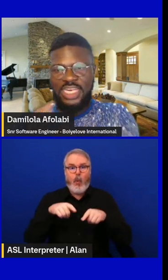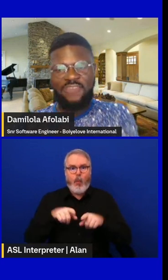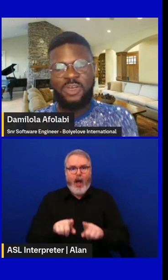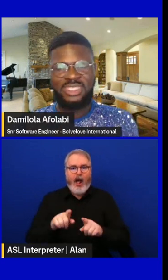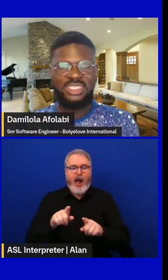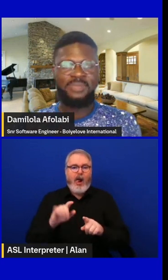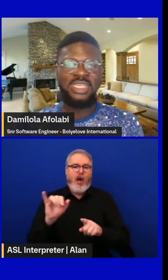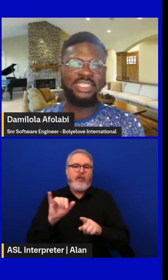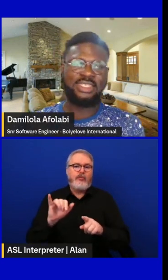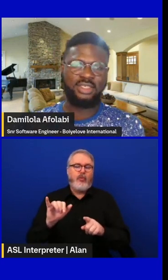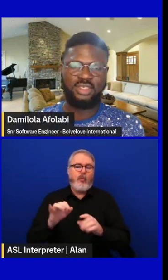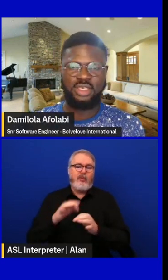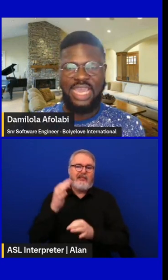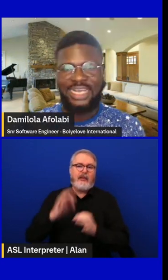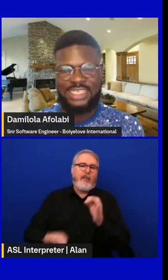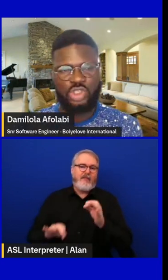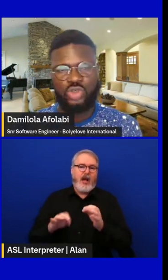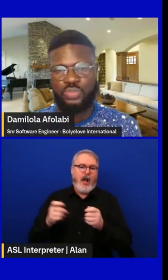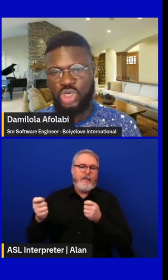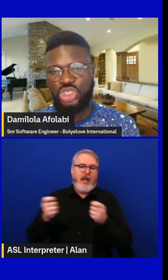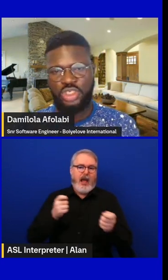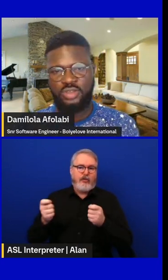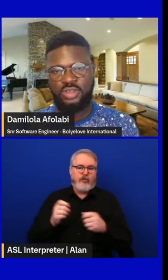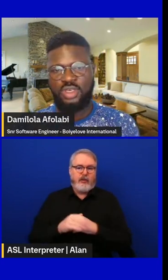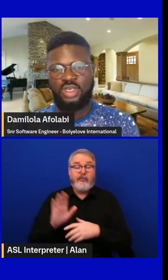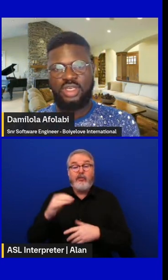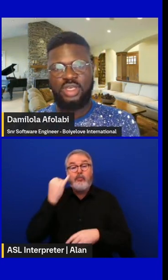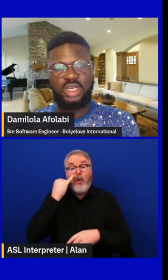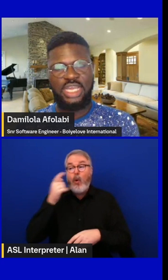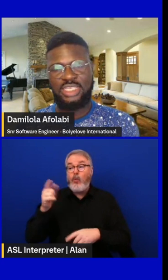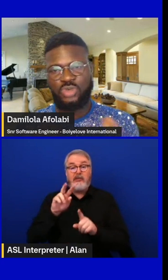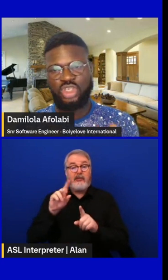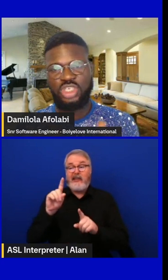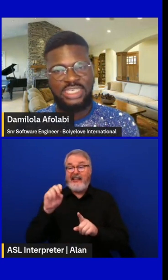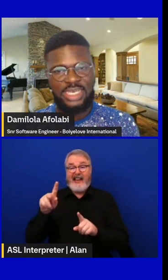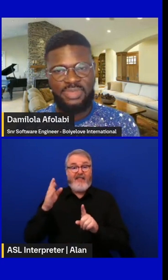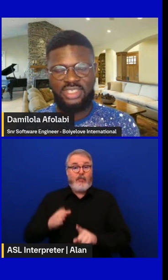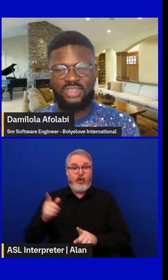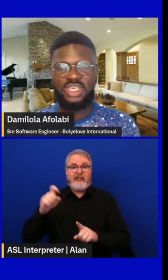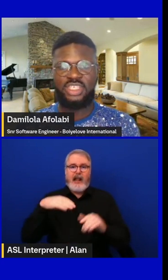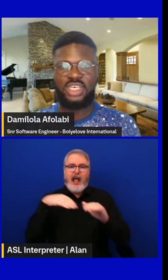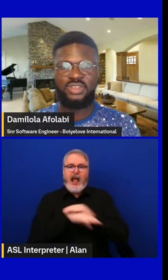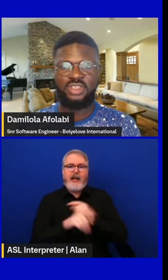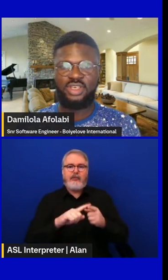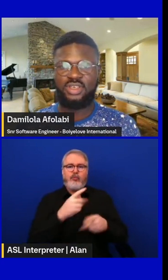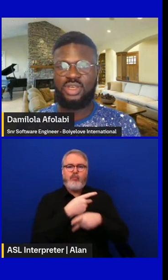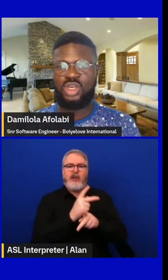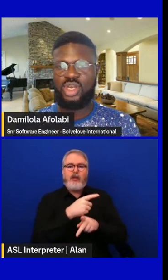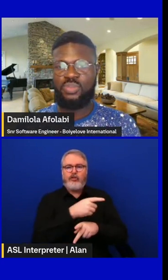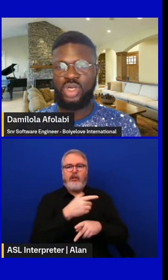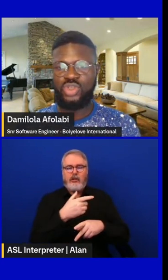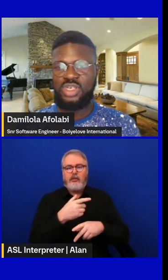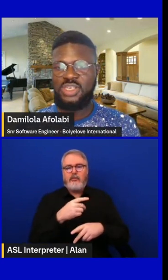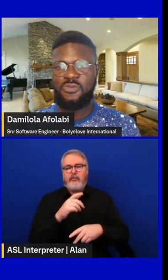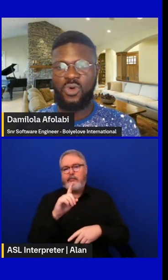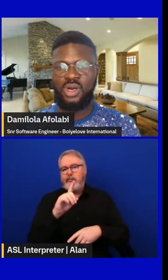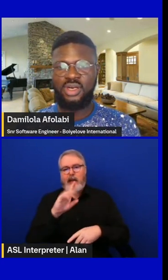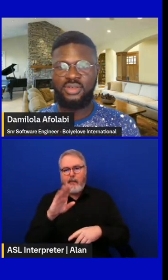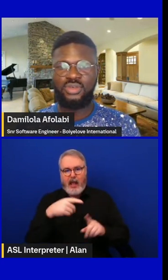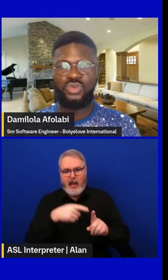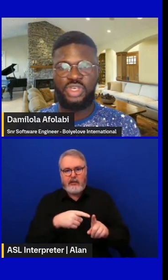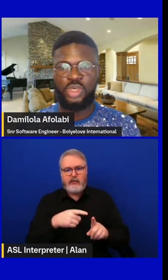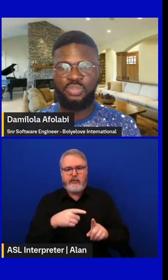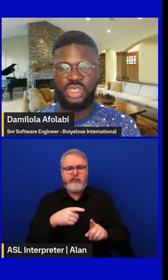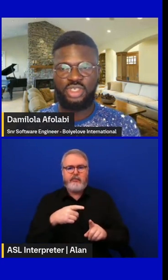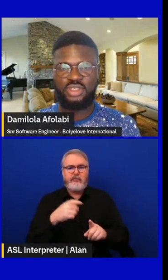So a DevOps team needs access to production, that's production database credentials, but only